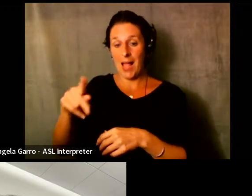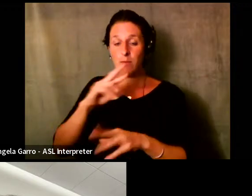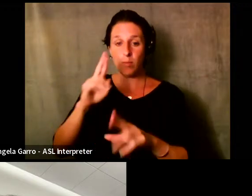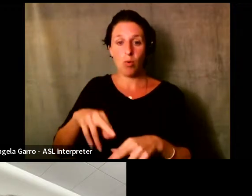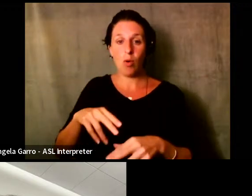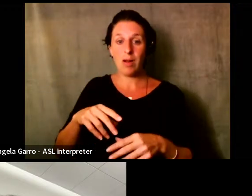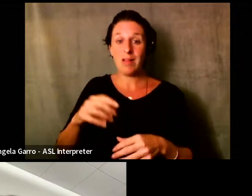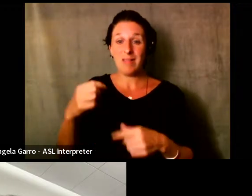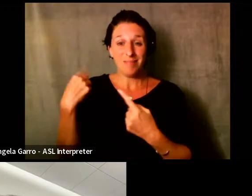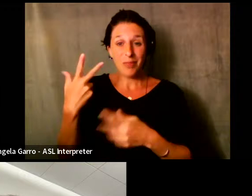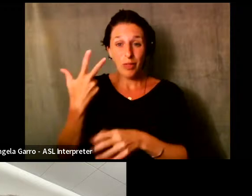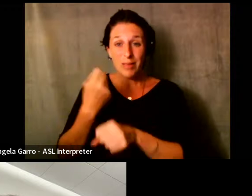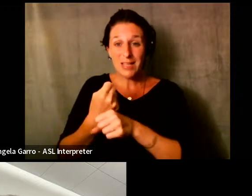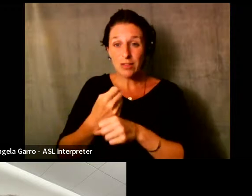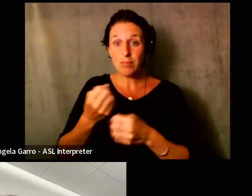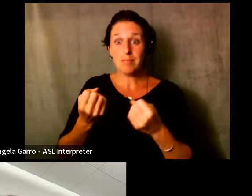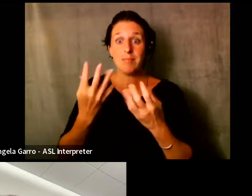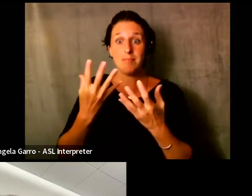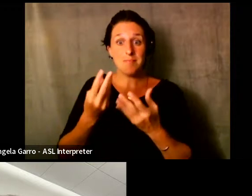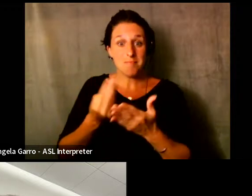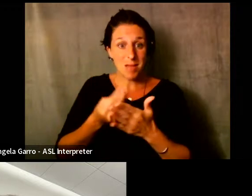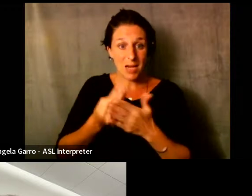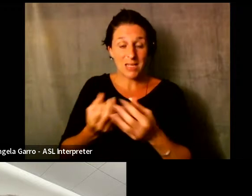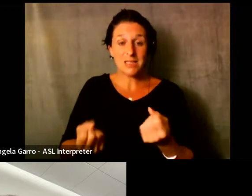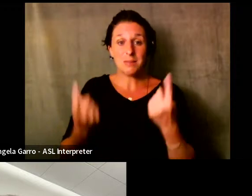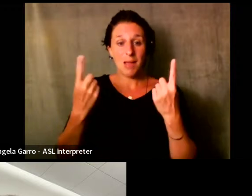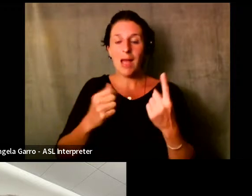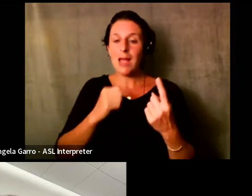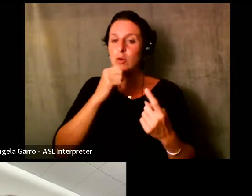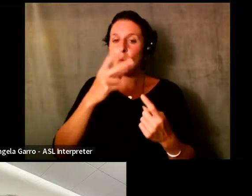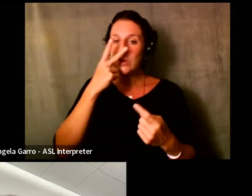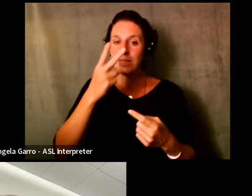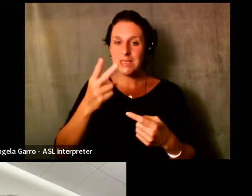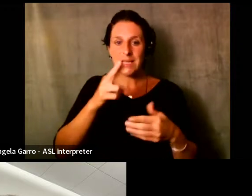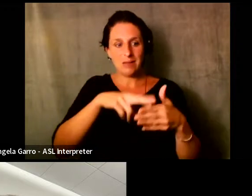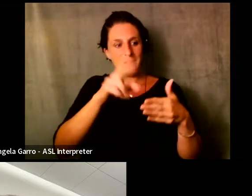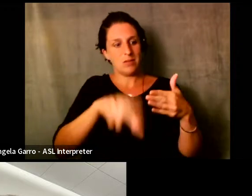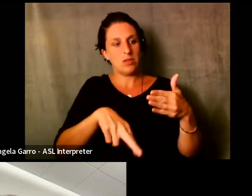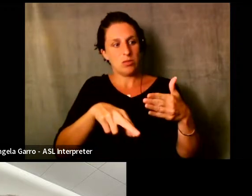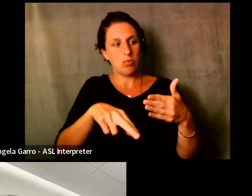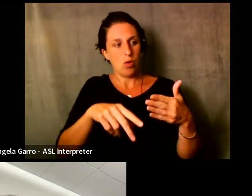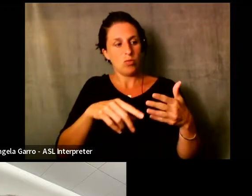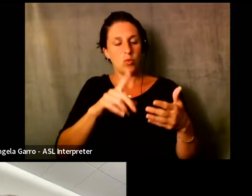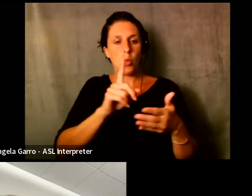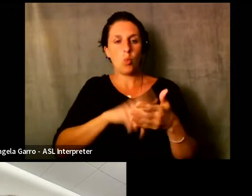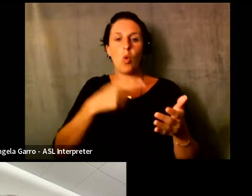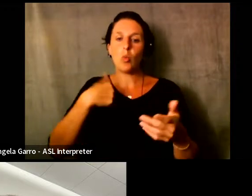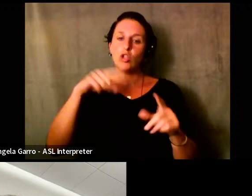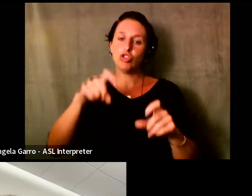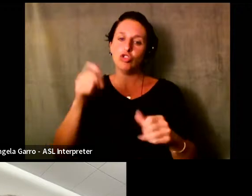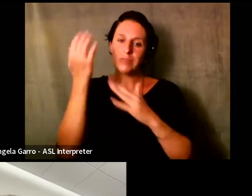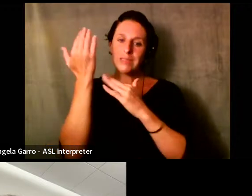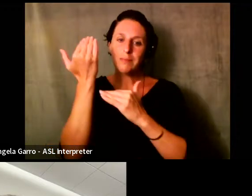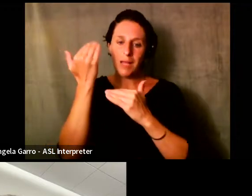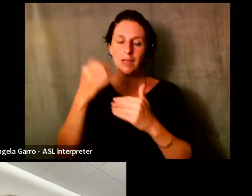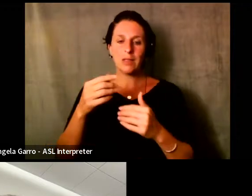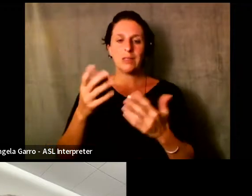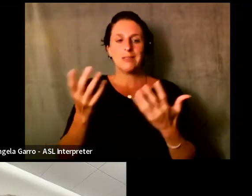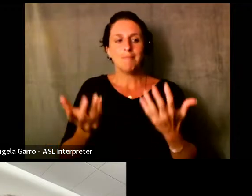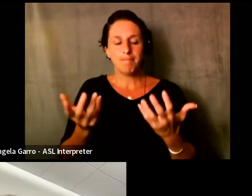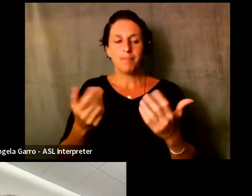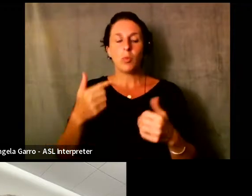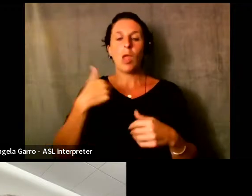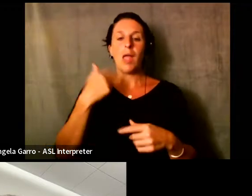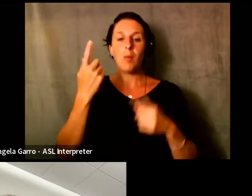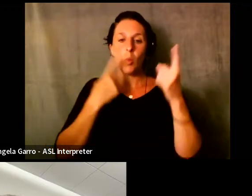not seeing some of the outcomes that I think we should be expecting. And so I'm wondering if